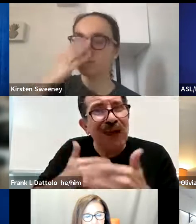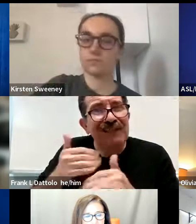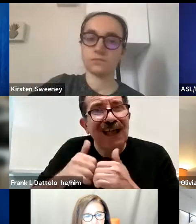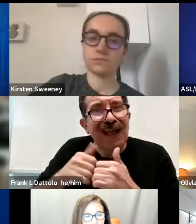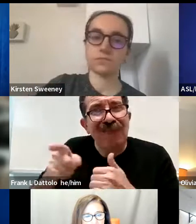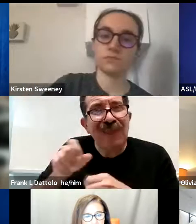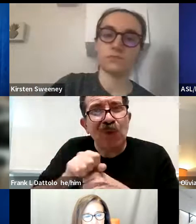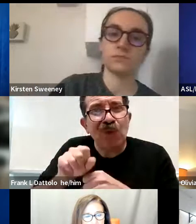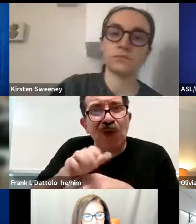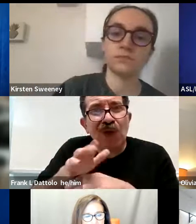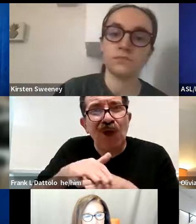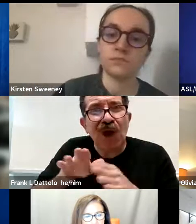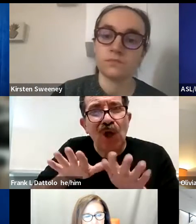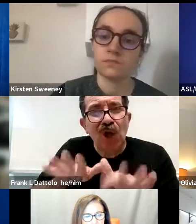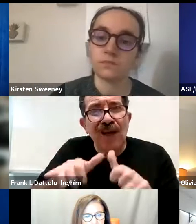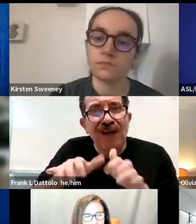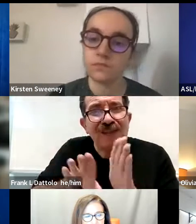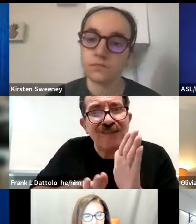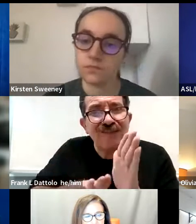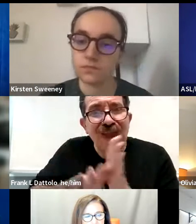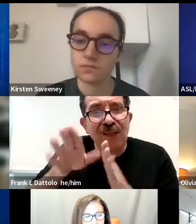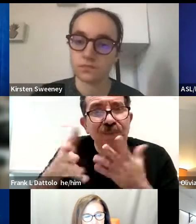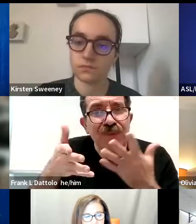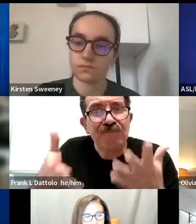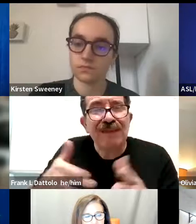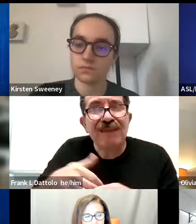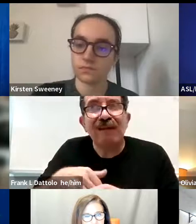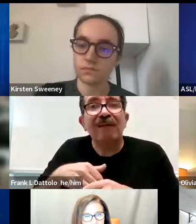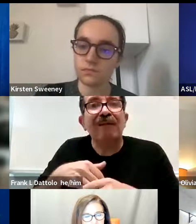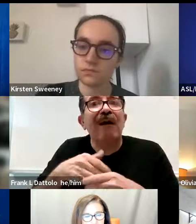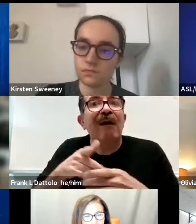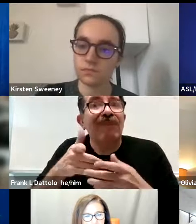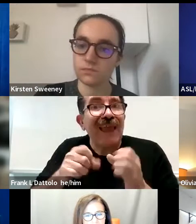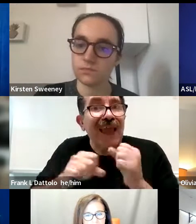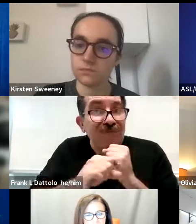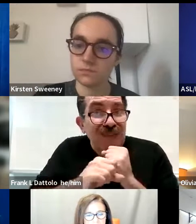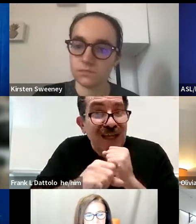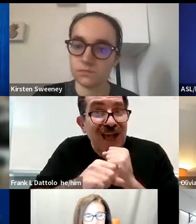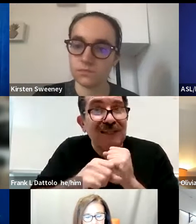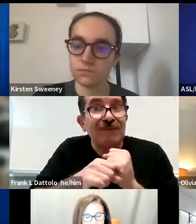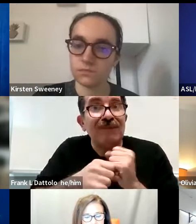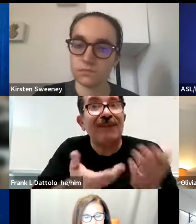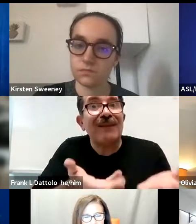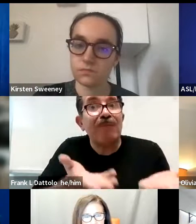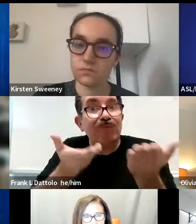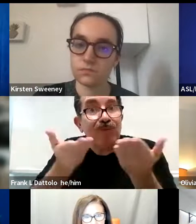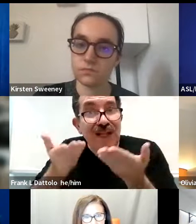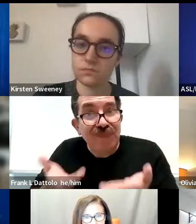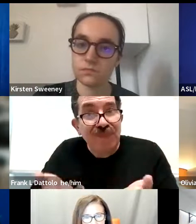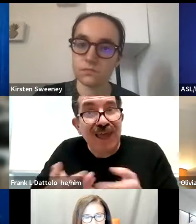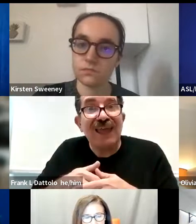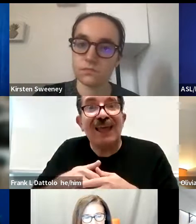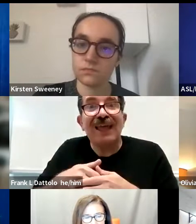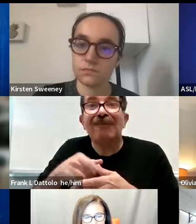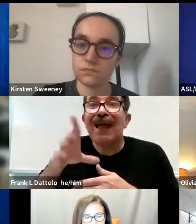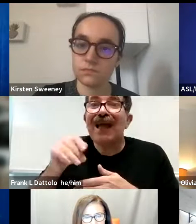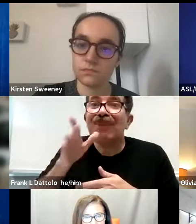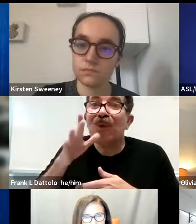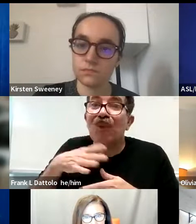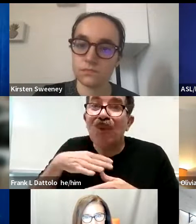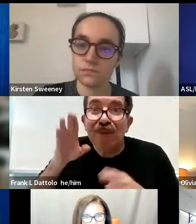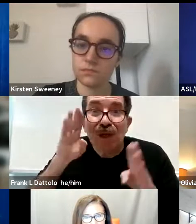would attend, and I saw their process of audience development. They'd